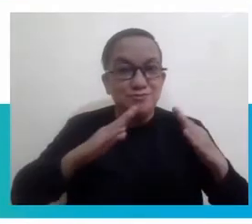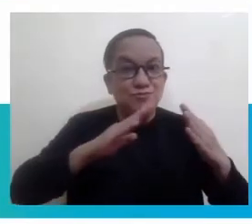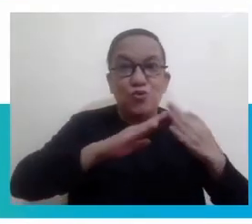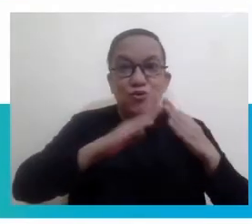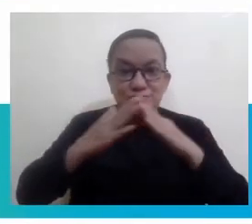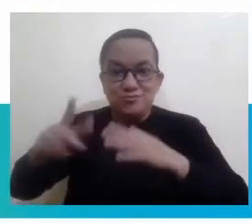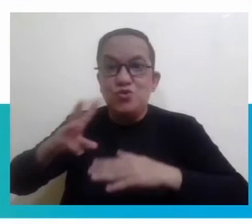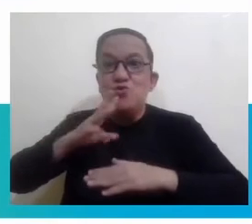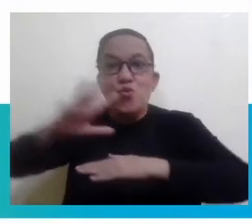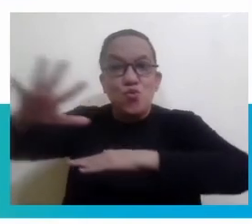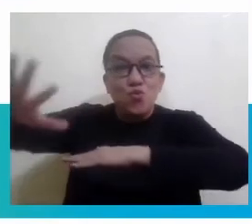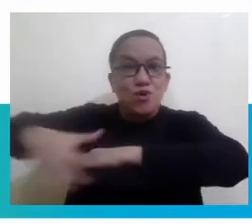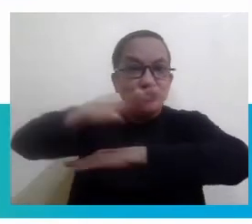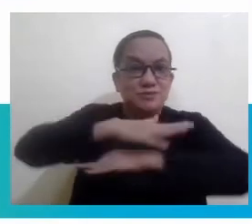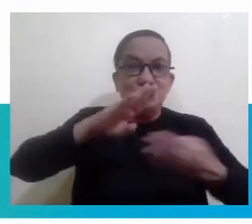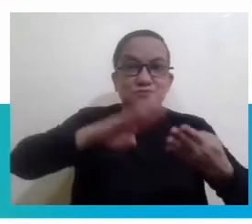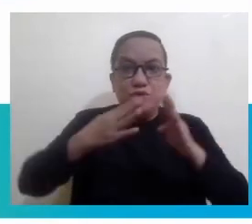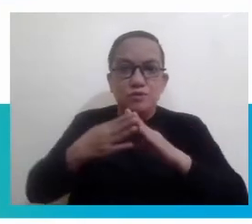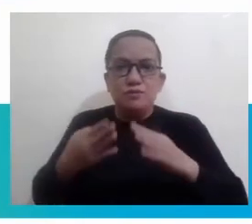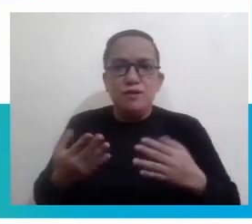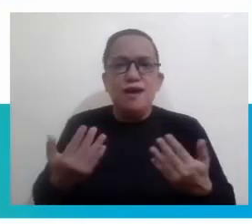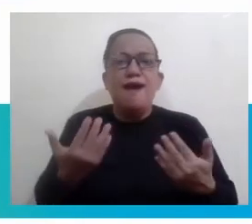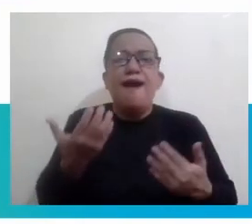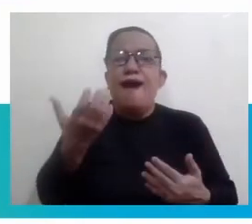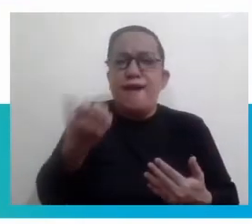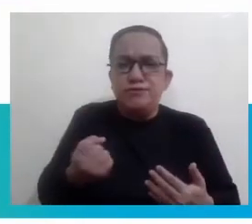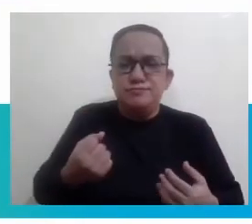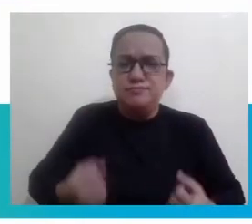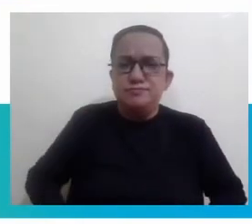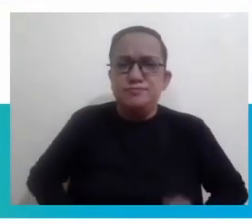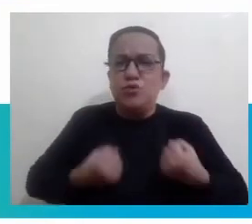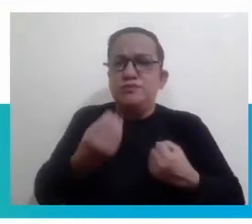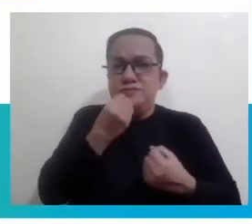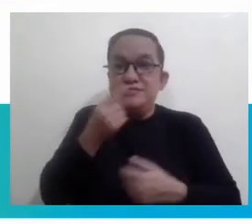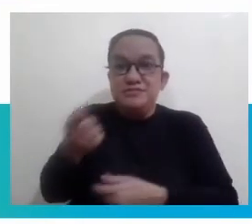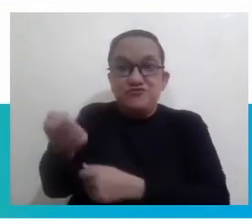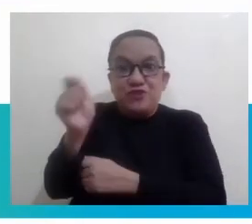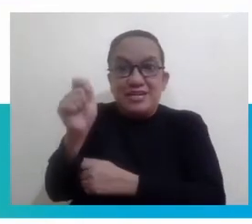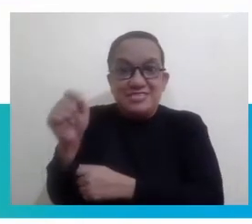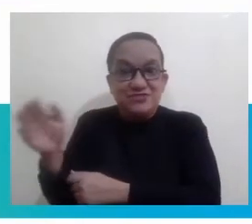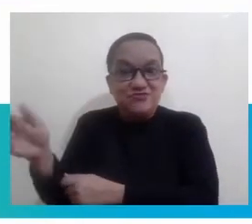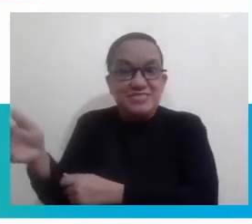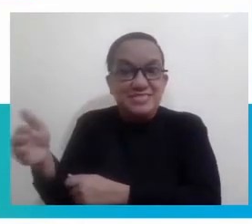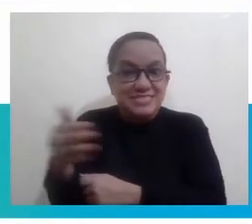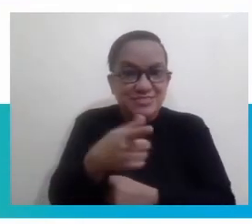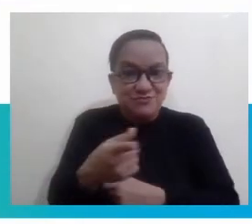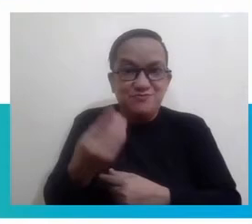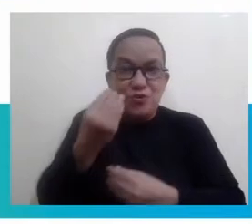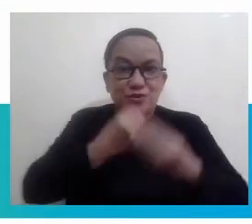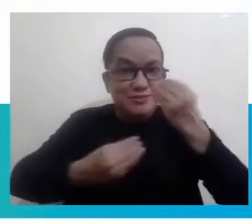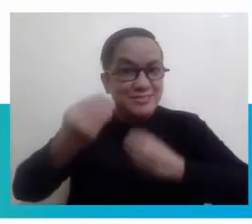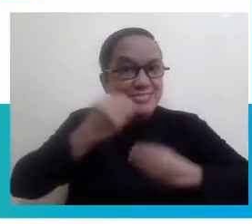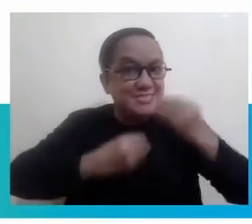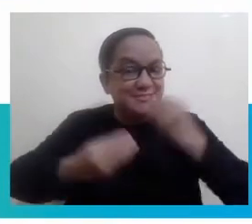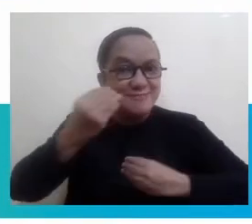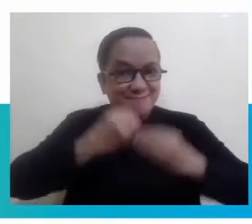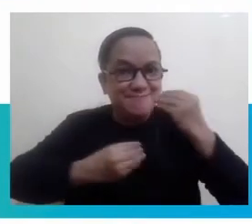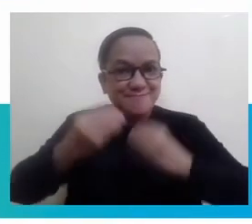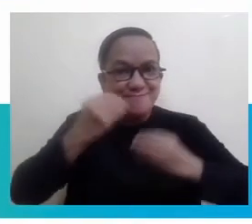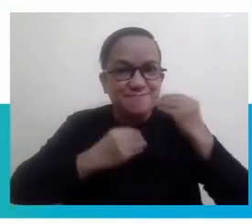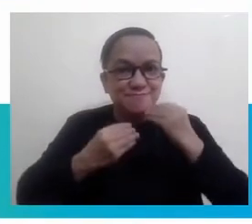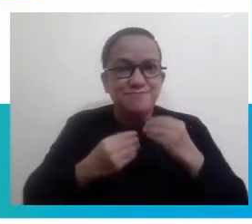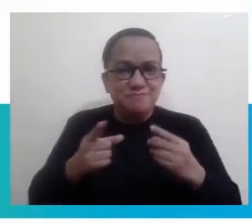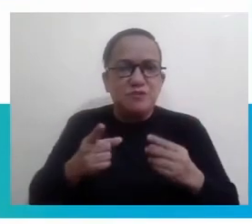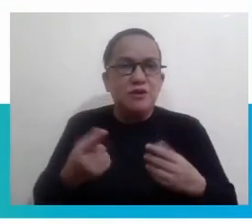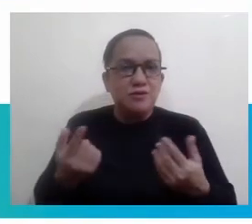fisheries resources for their livelihood and their income. Therefore, we really need to conduct effective enforcement for